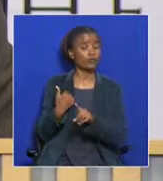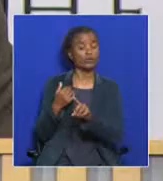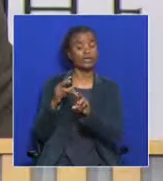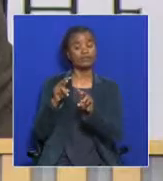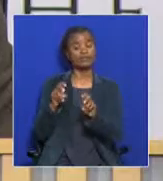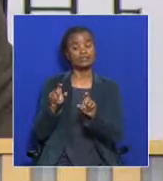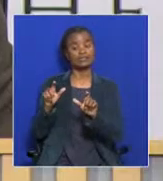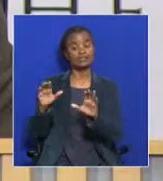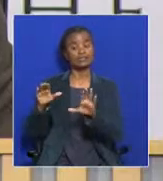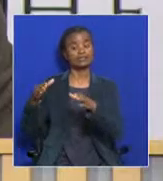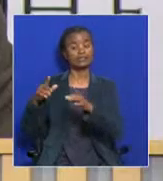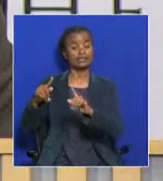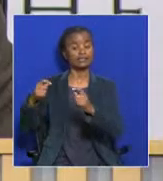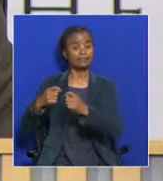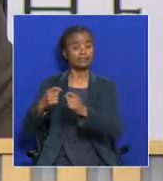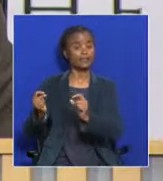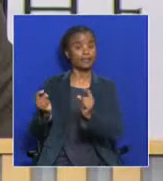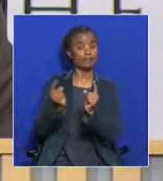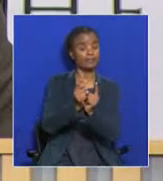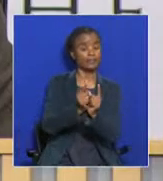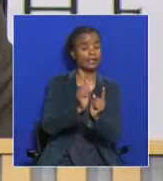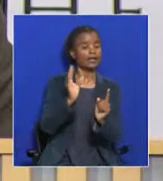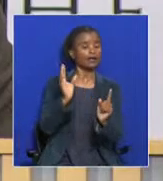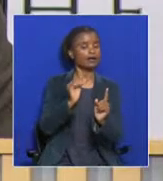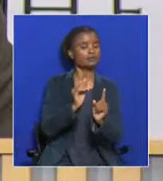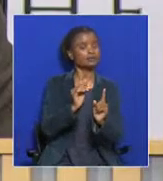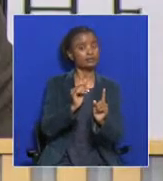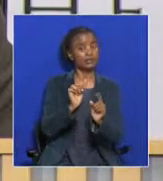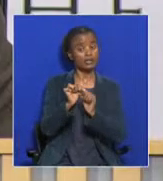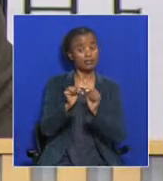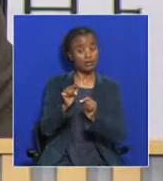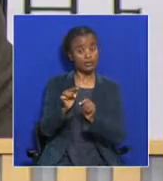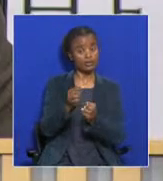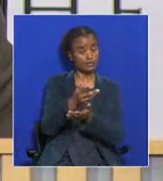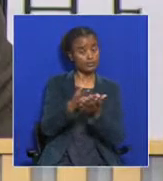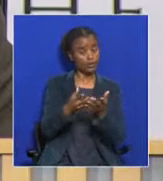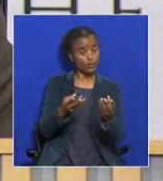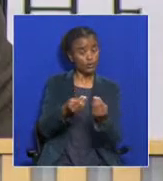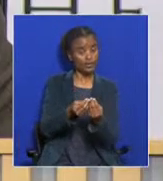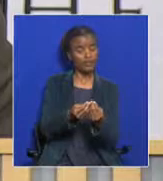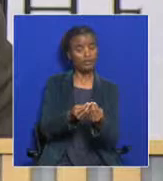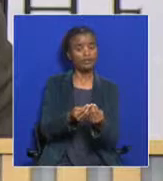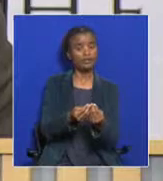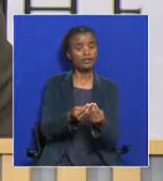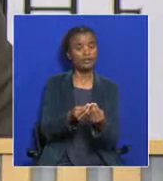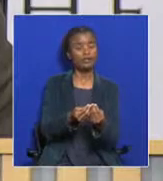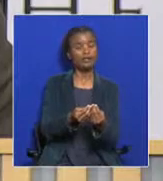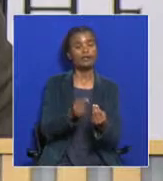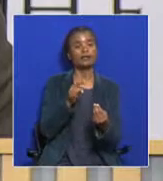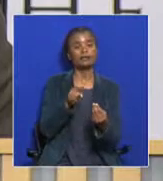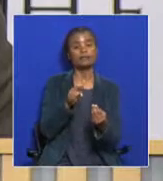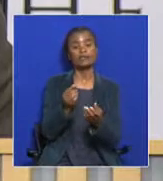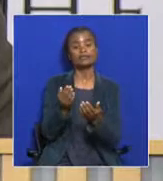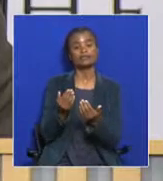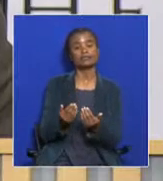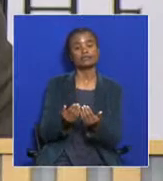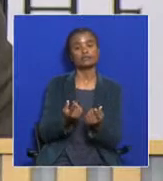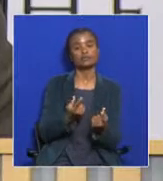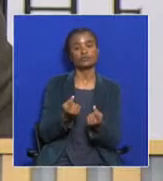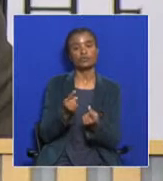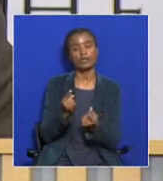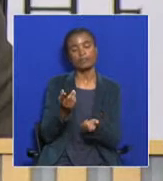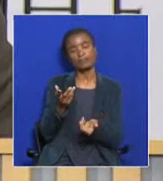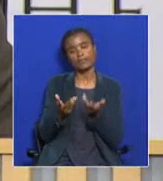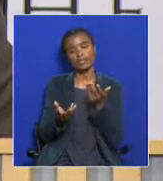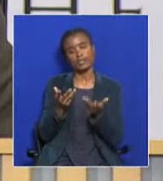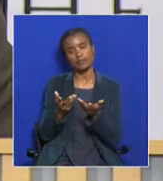my engagements with him, one would have expected him to have at least mentioned the previous incident